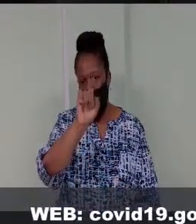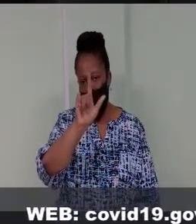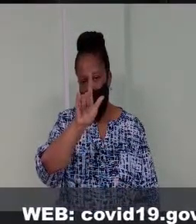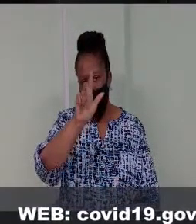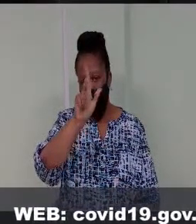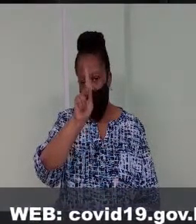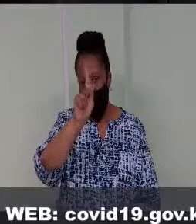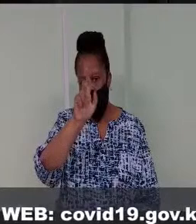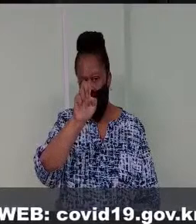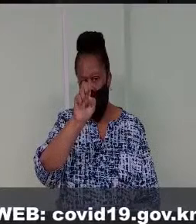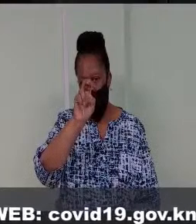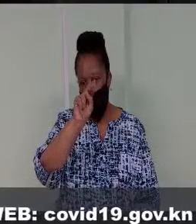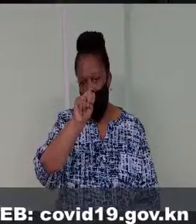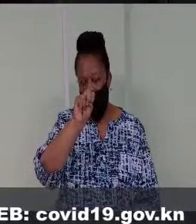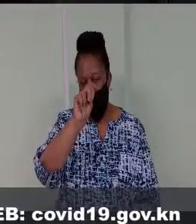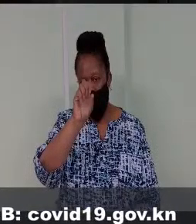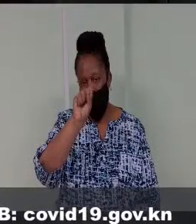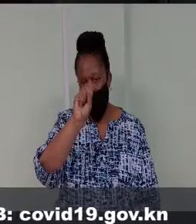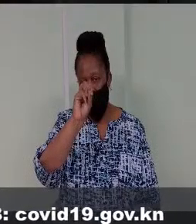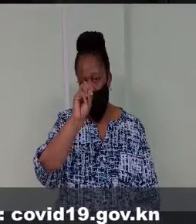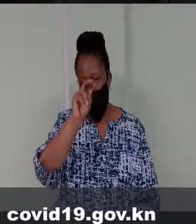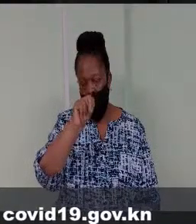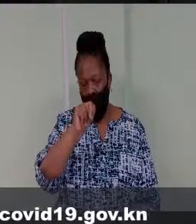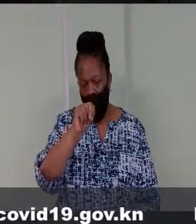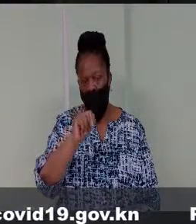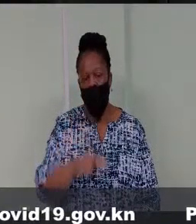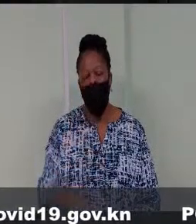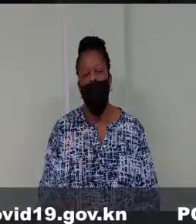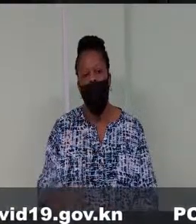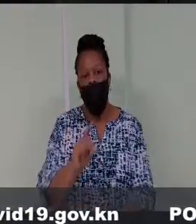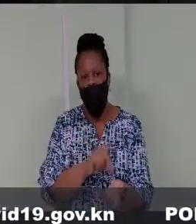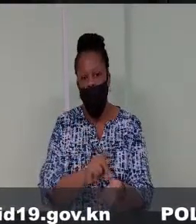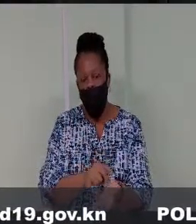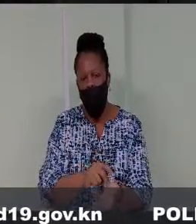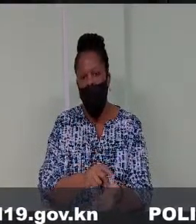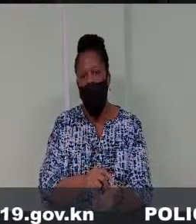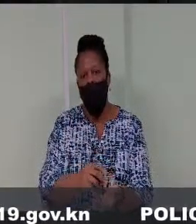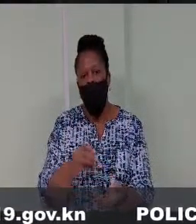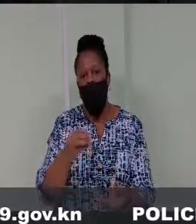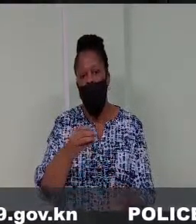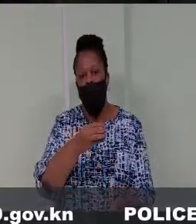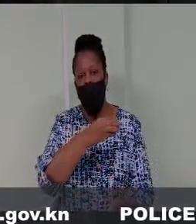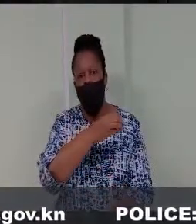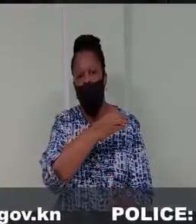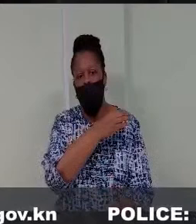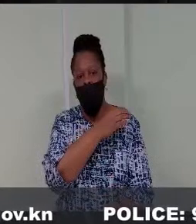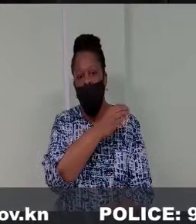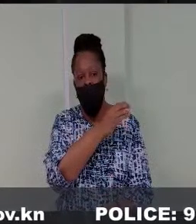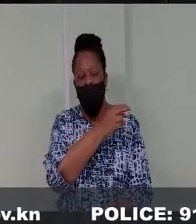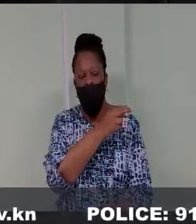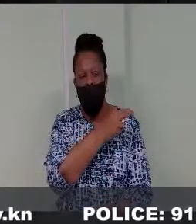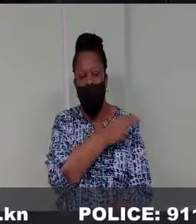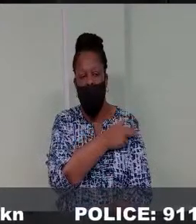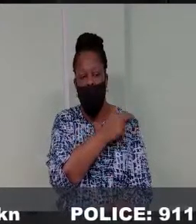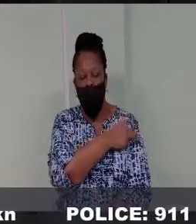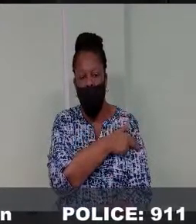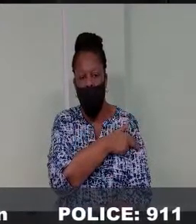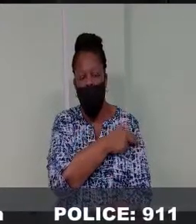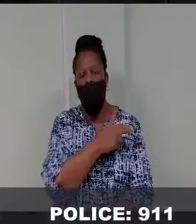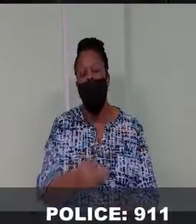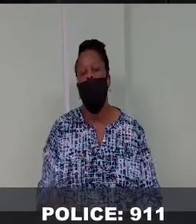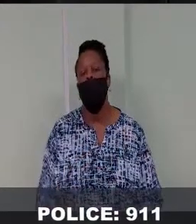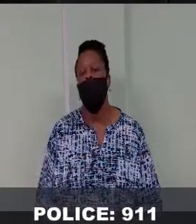of Staff at the Joseph N. France General Hospital, to give us the Health Emergency